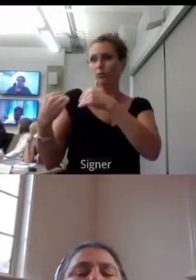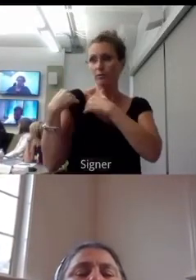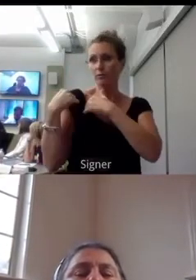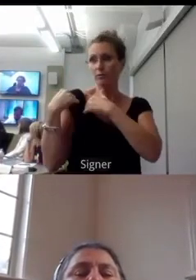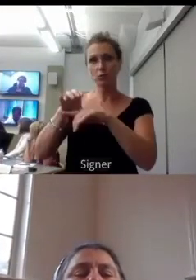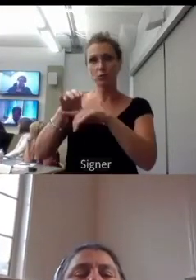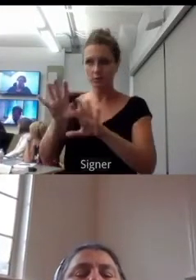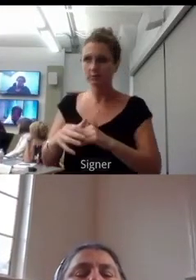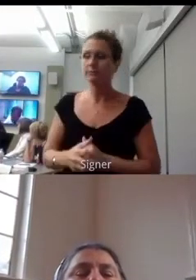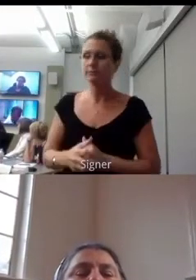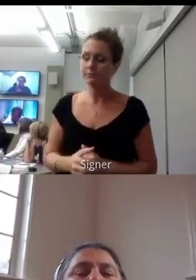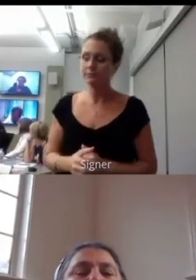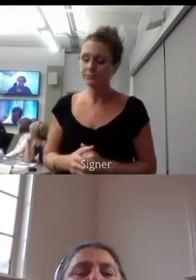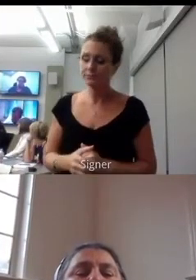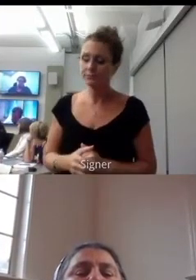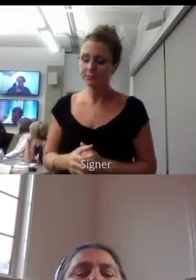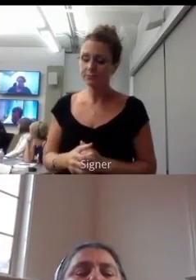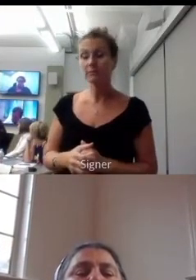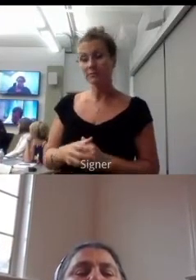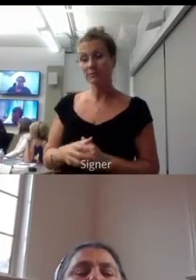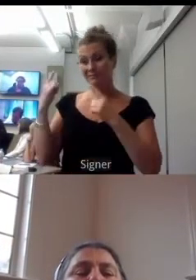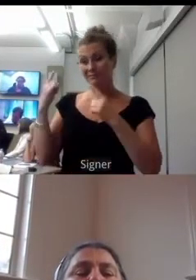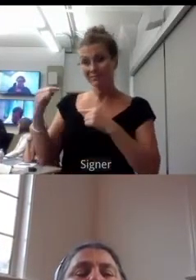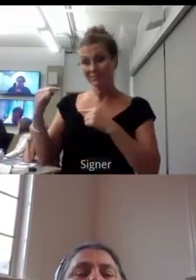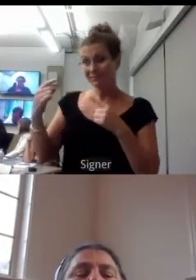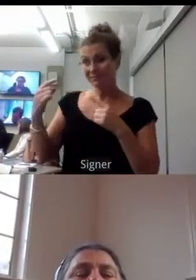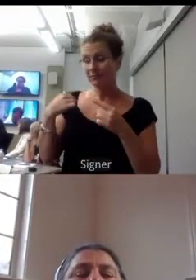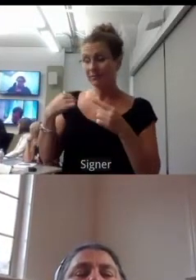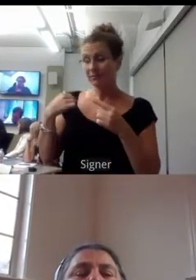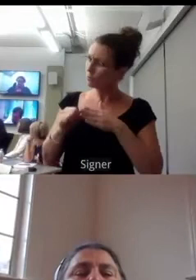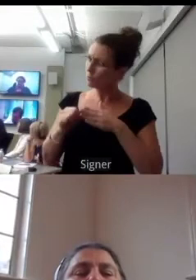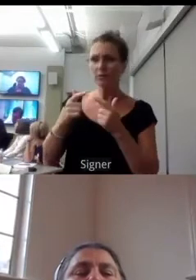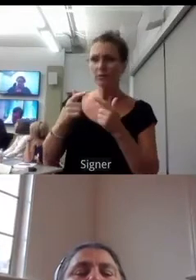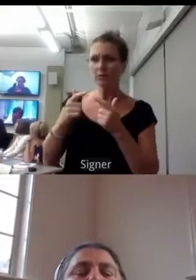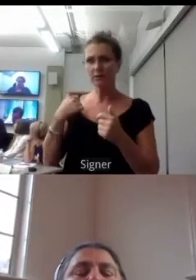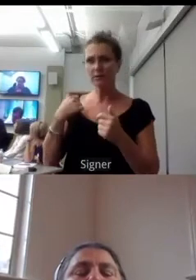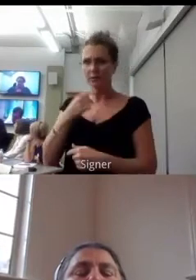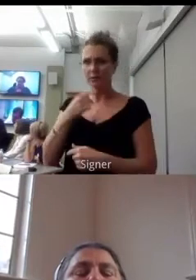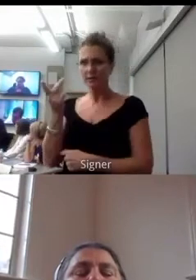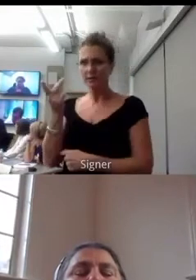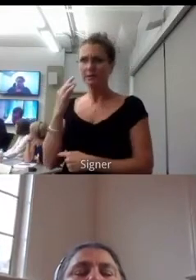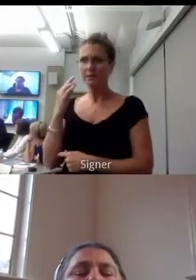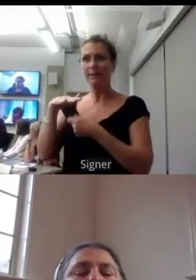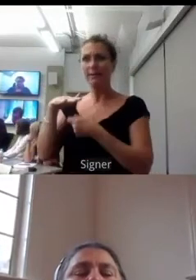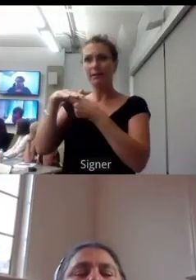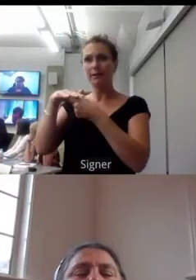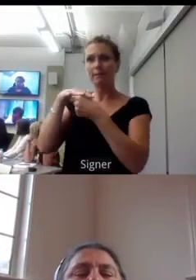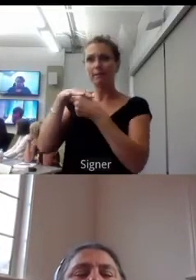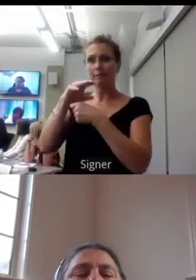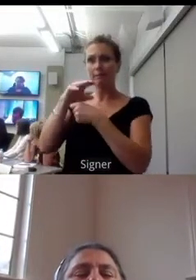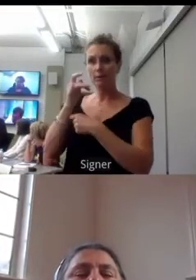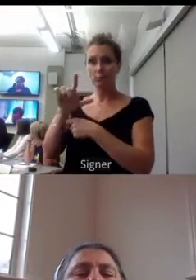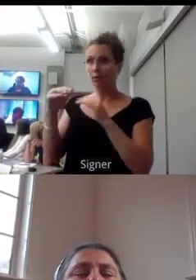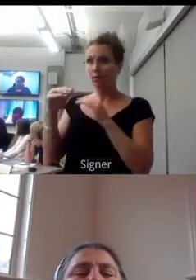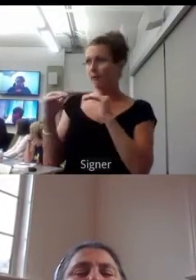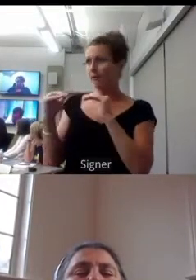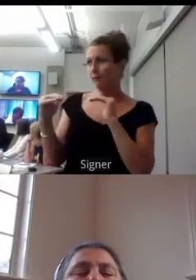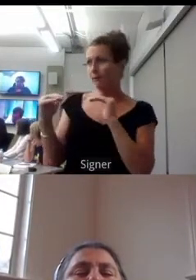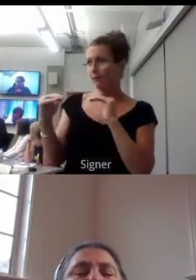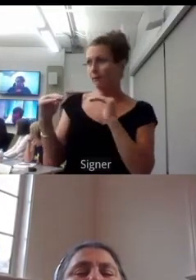impressed by some of the things we'd seen at the municipal level, but so we said you really need to continue